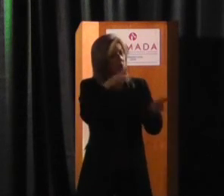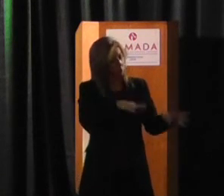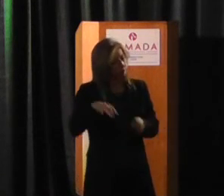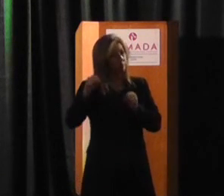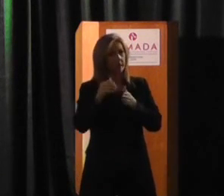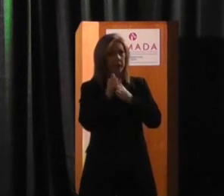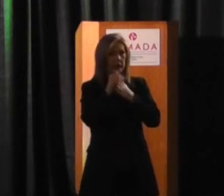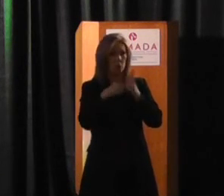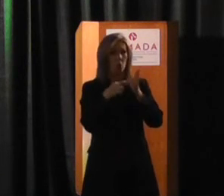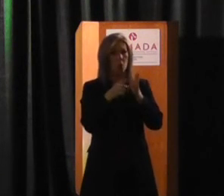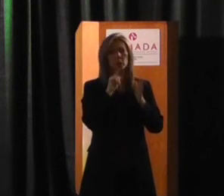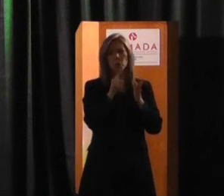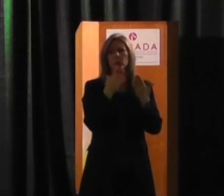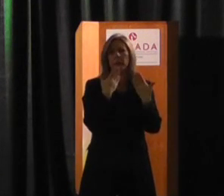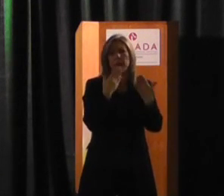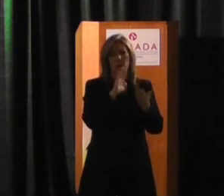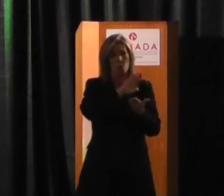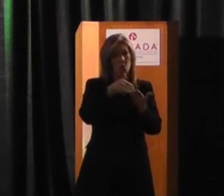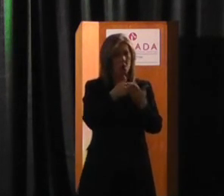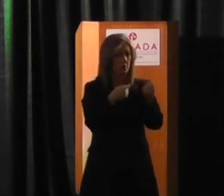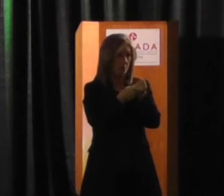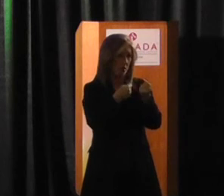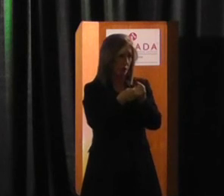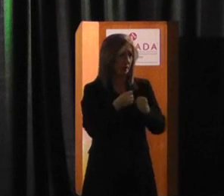year. So a huge round of applause for our sponsors here today.